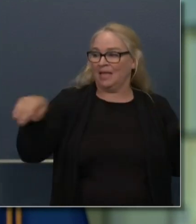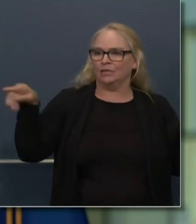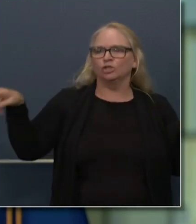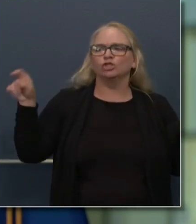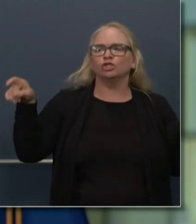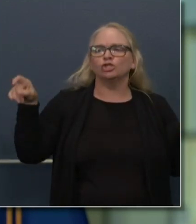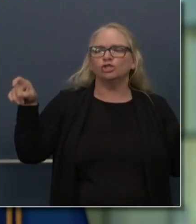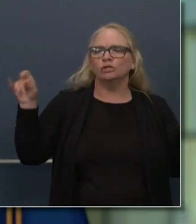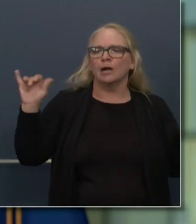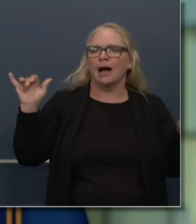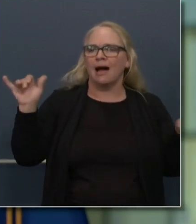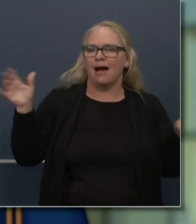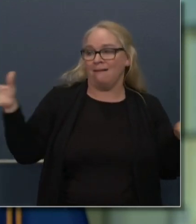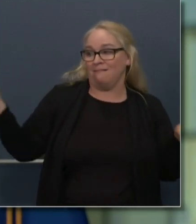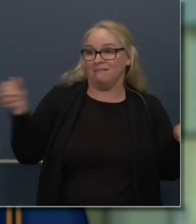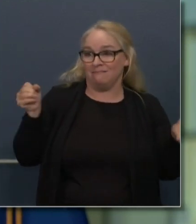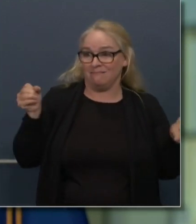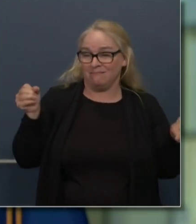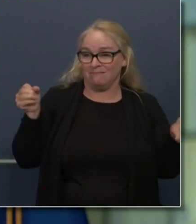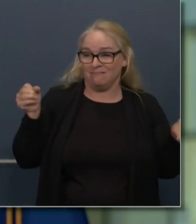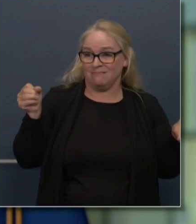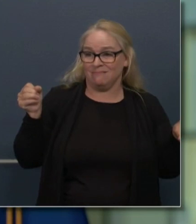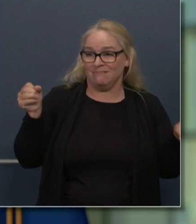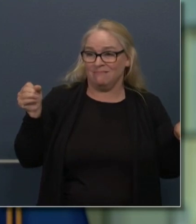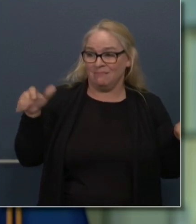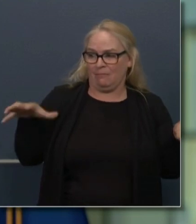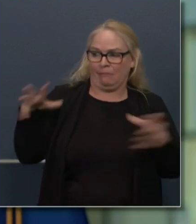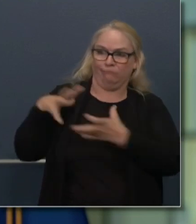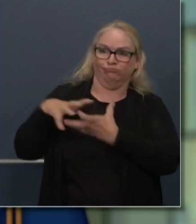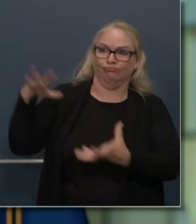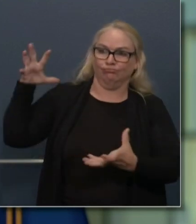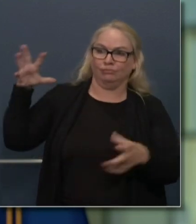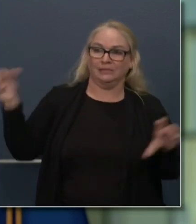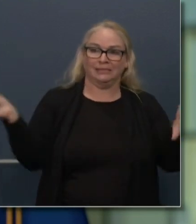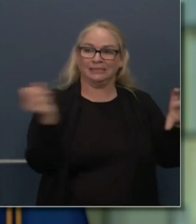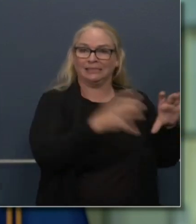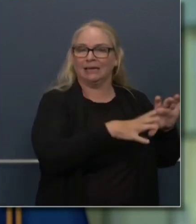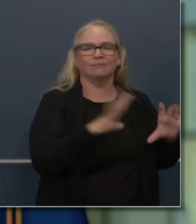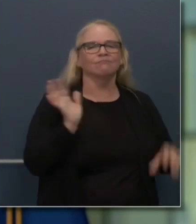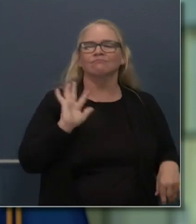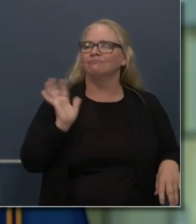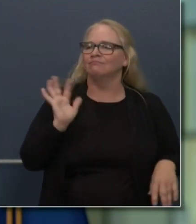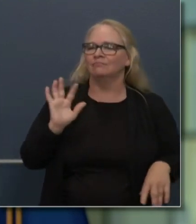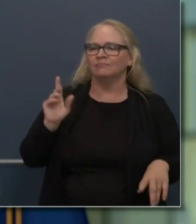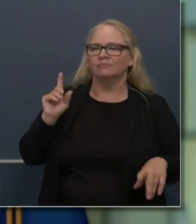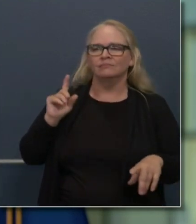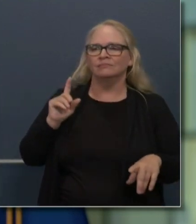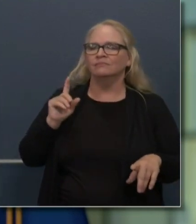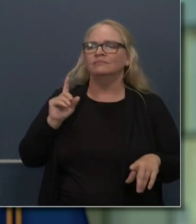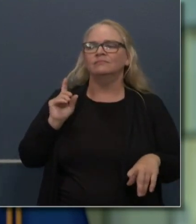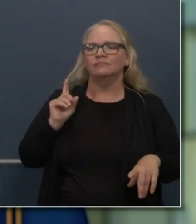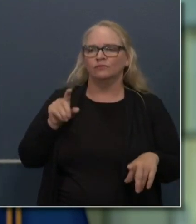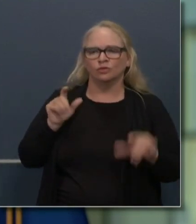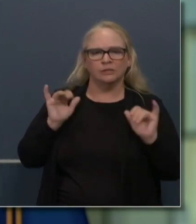number of tests that the governor references, just to the same labs that we've always been working on,